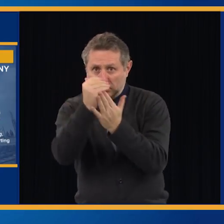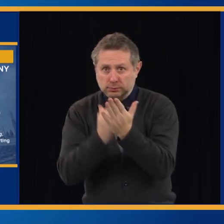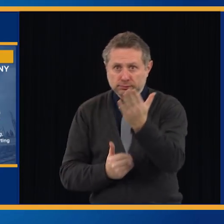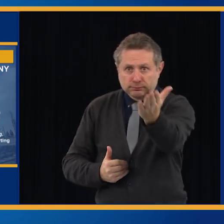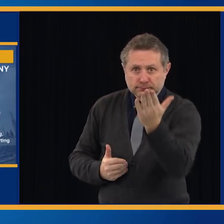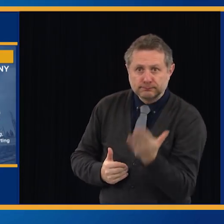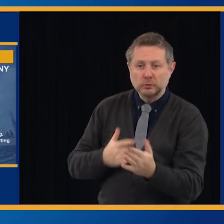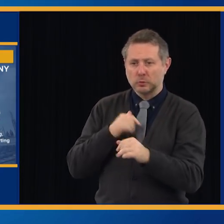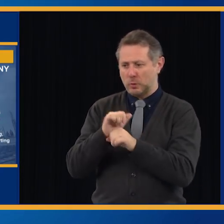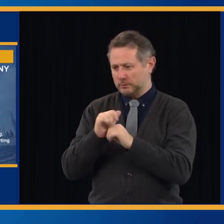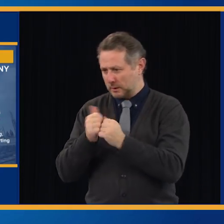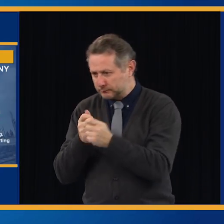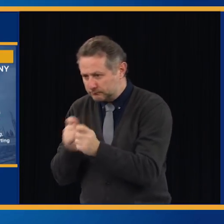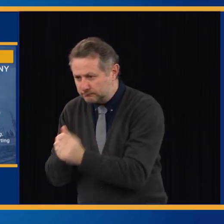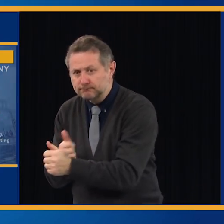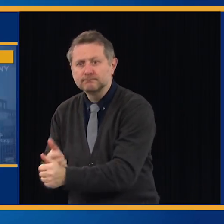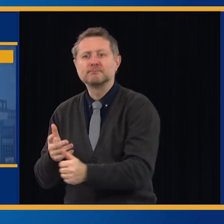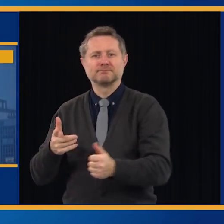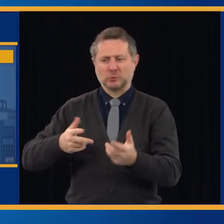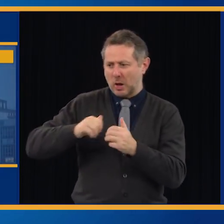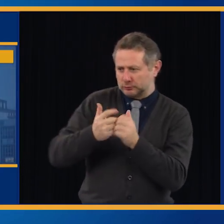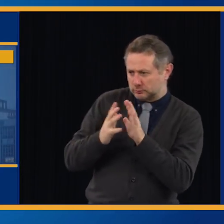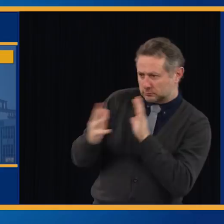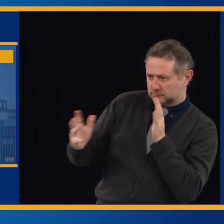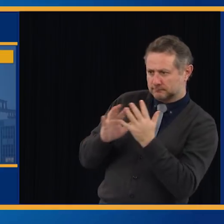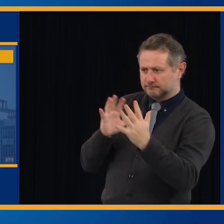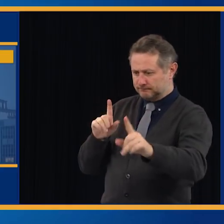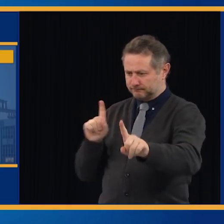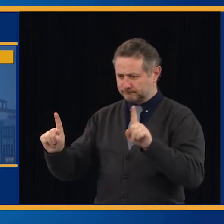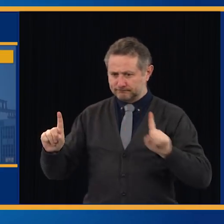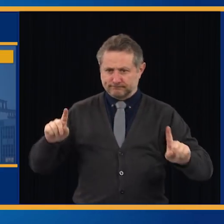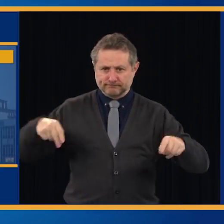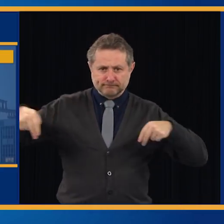of business, and in terms of the processes that they put in